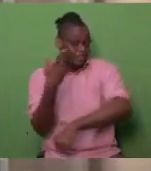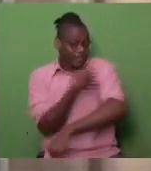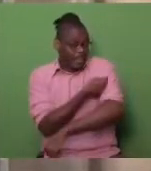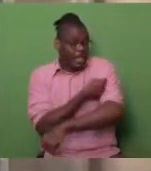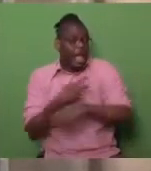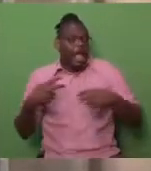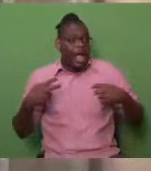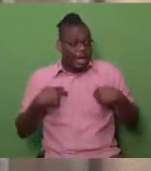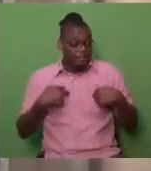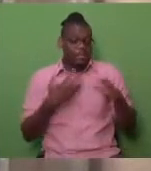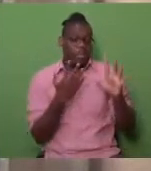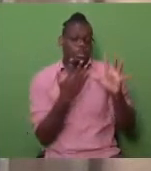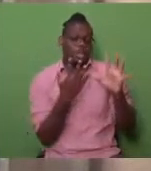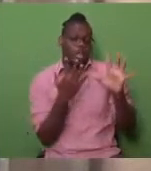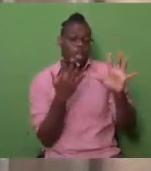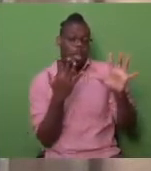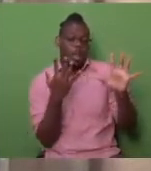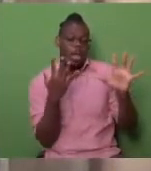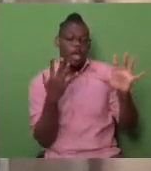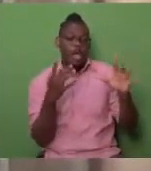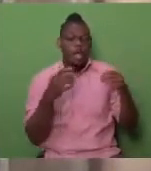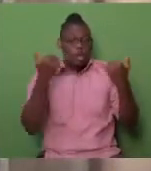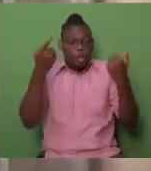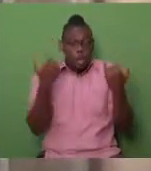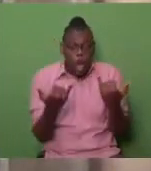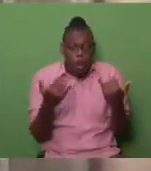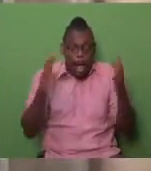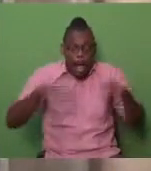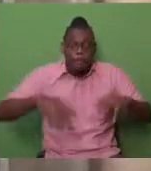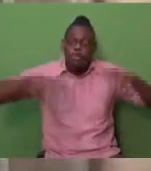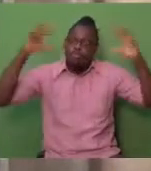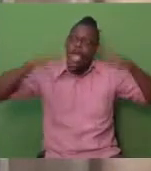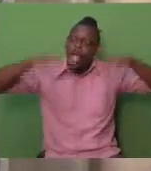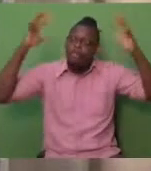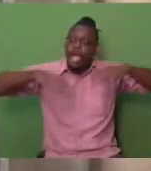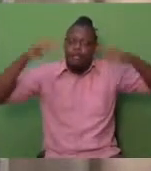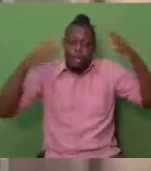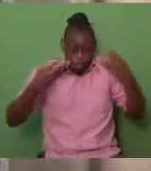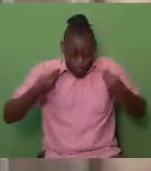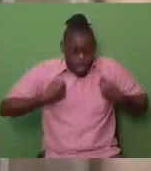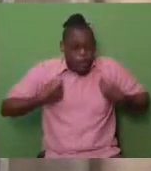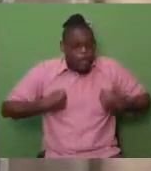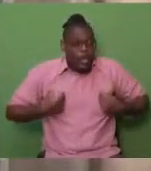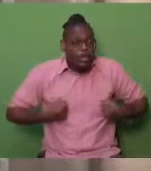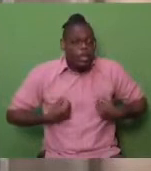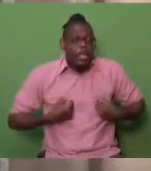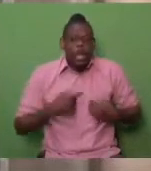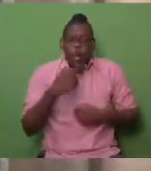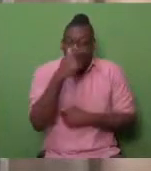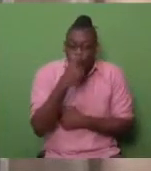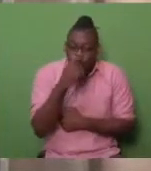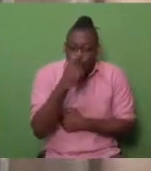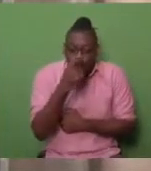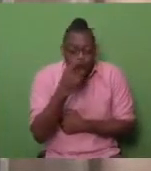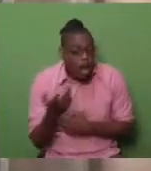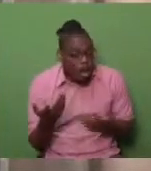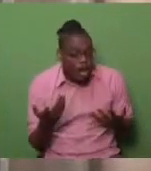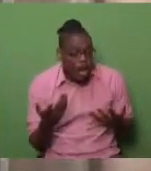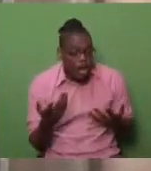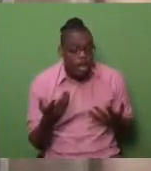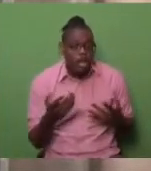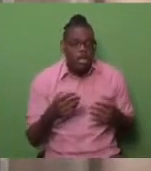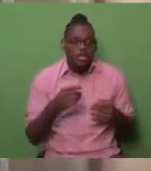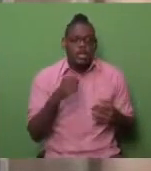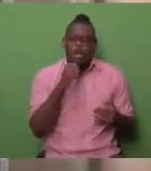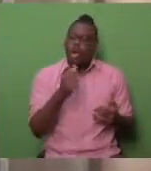When the government then proceeds to lock down a country and restrict citizens from doing anything and everything, imposing